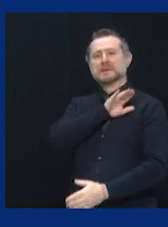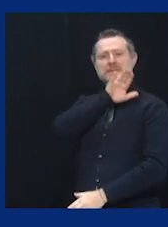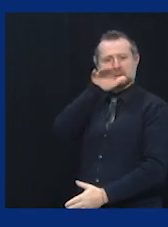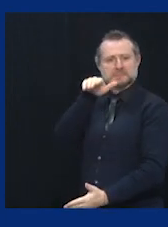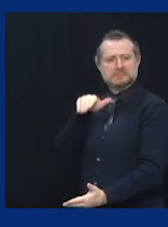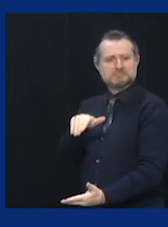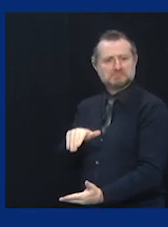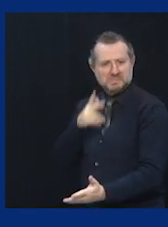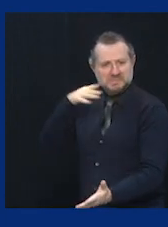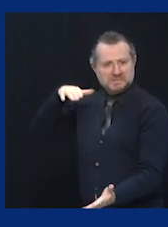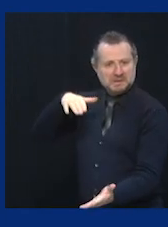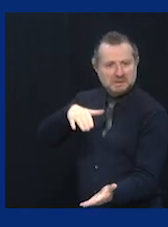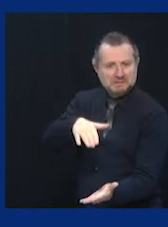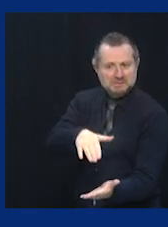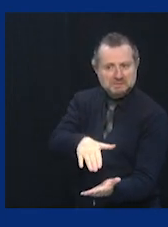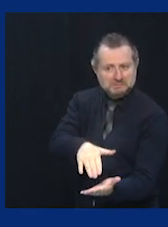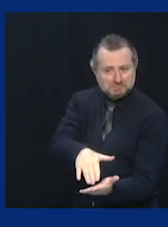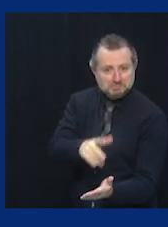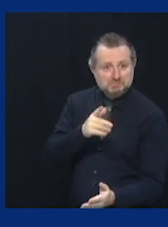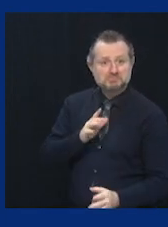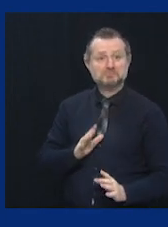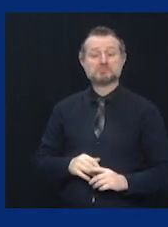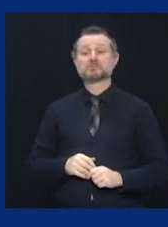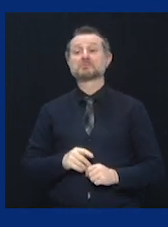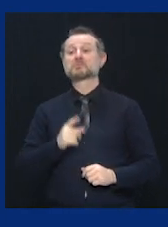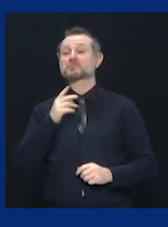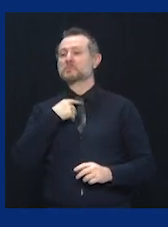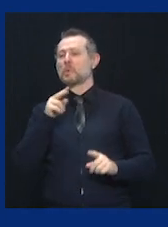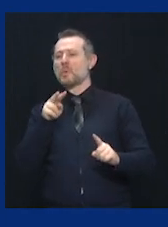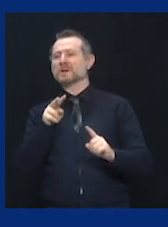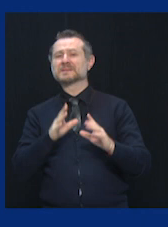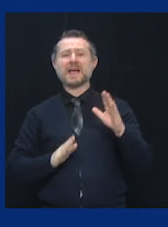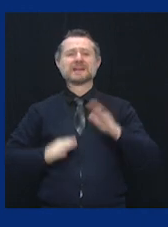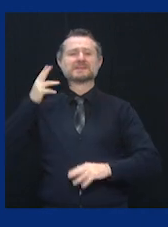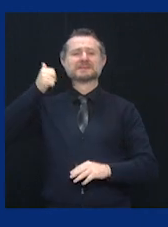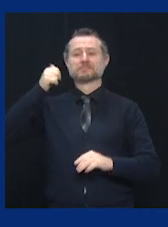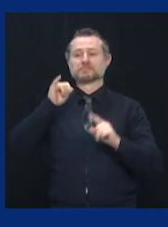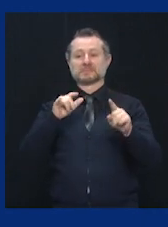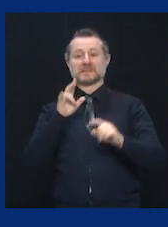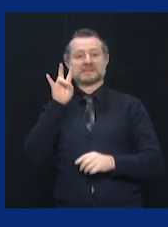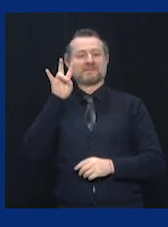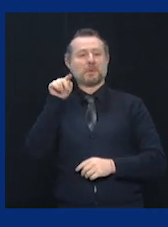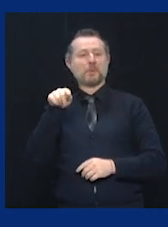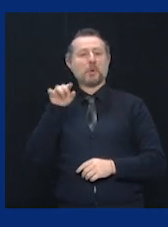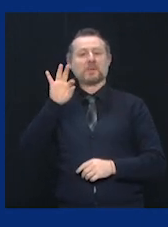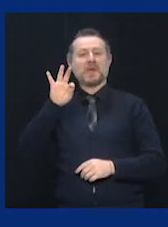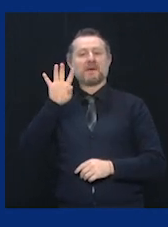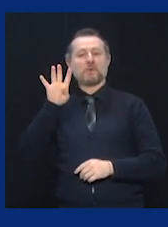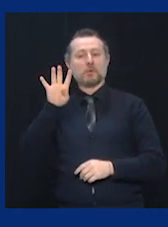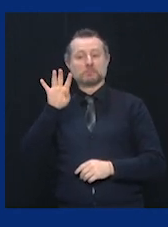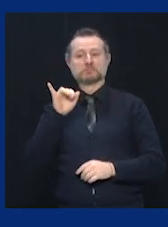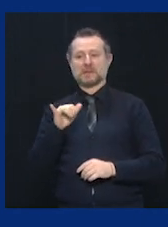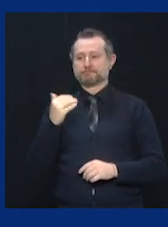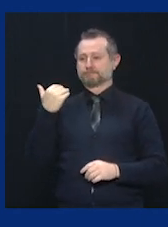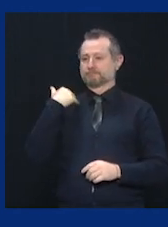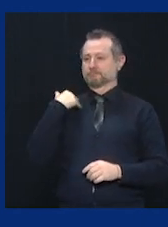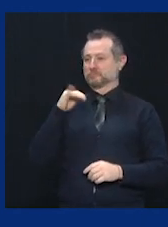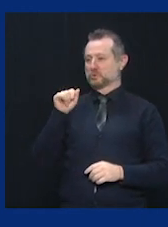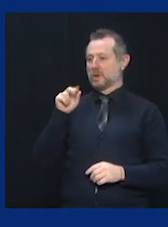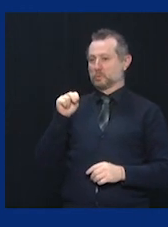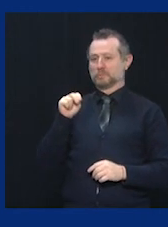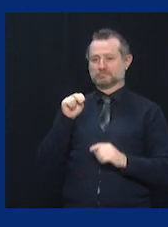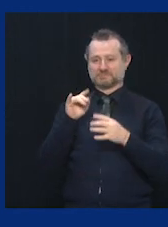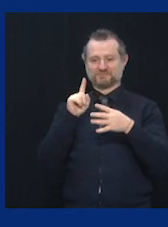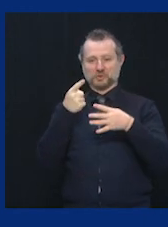continuing to decline. You look at our high point, we're at 7.9. That's in the beginning of January. We're now down to